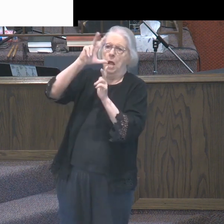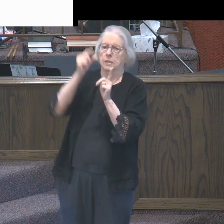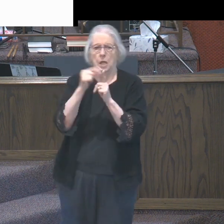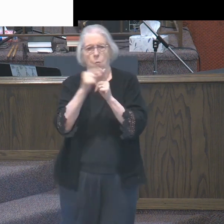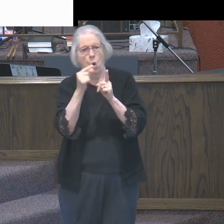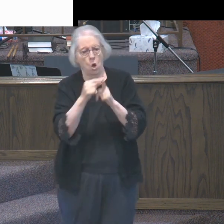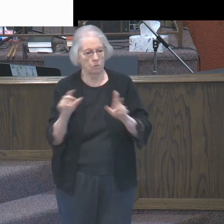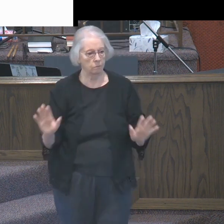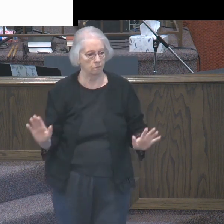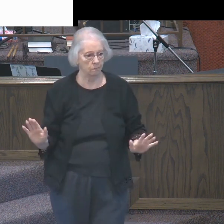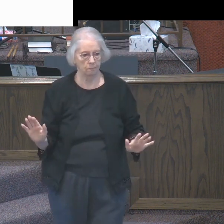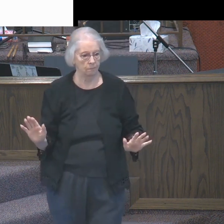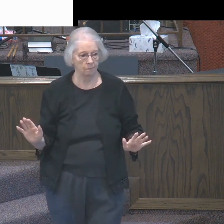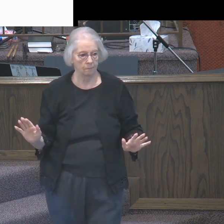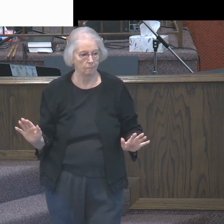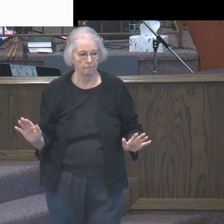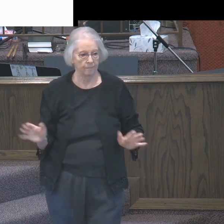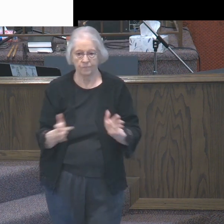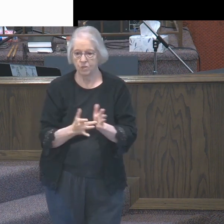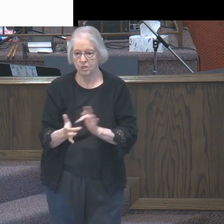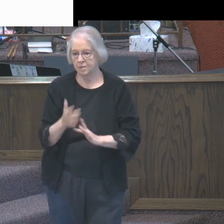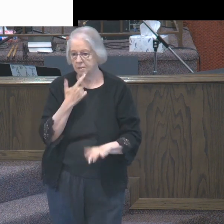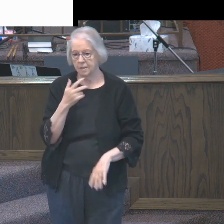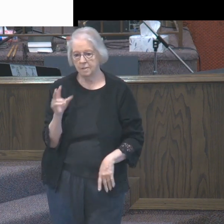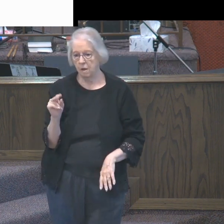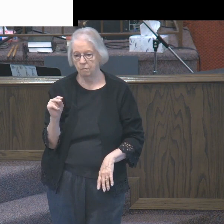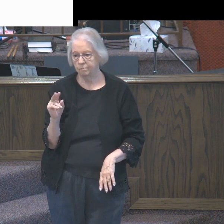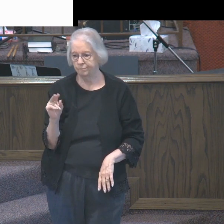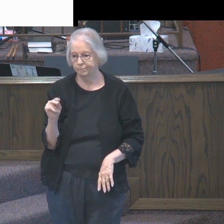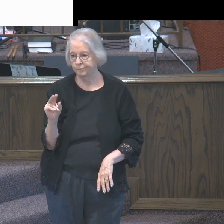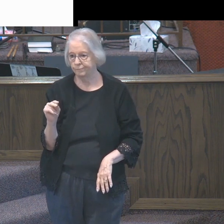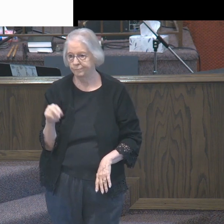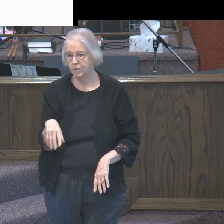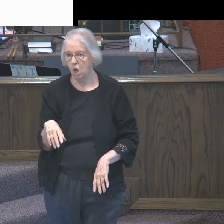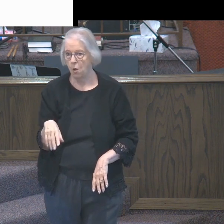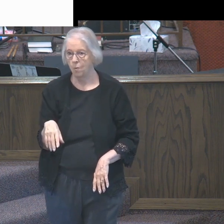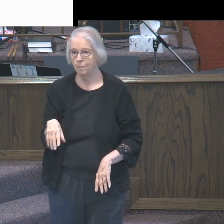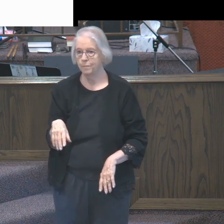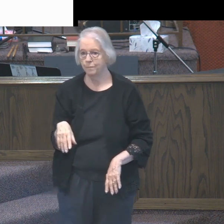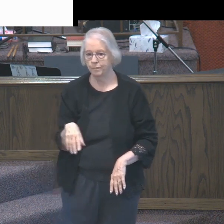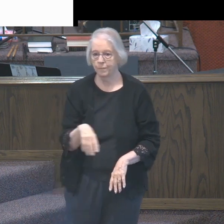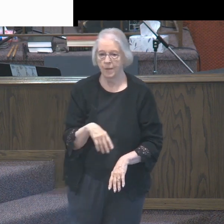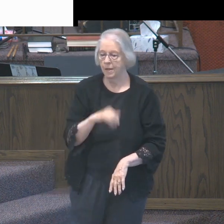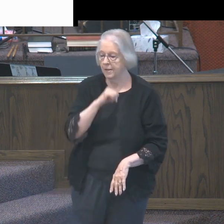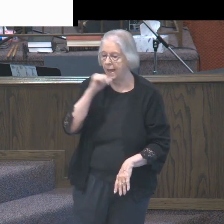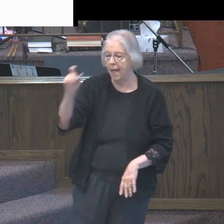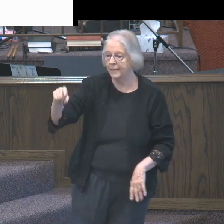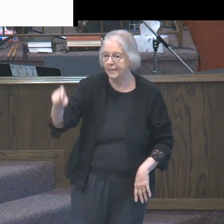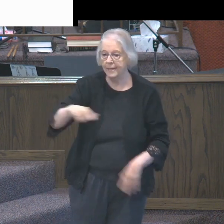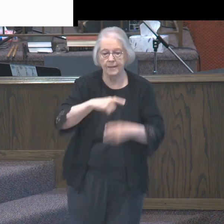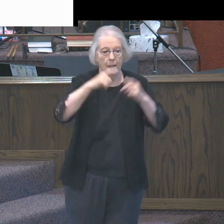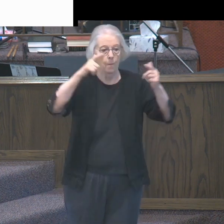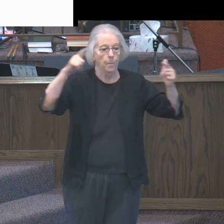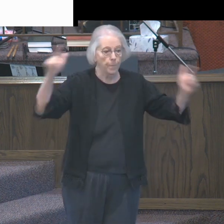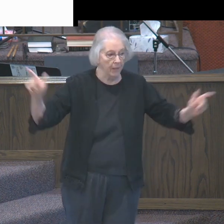We use these words many times, that these big words that are like scholarly words, and you know, if I use